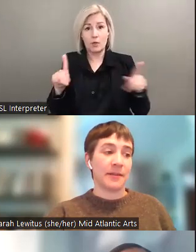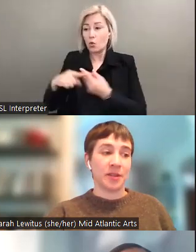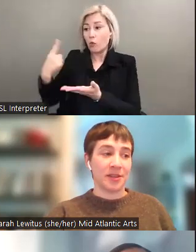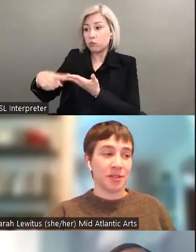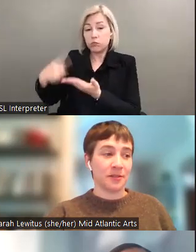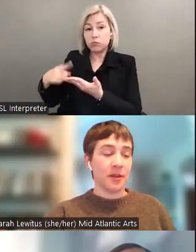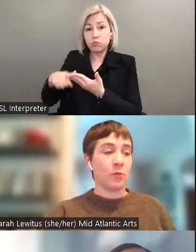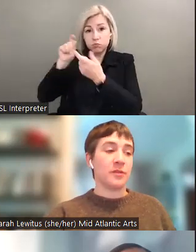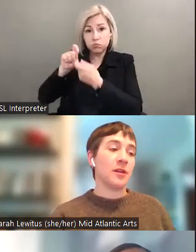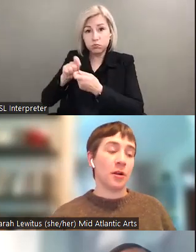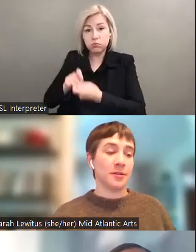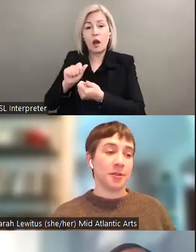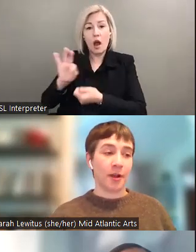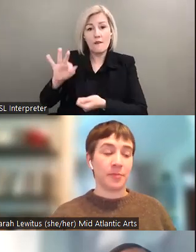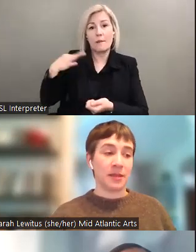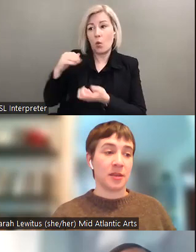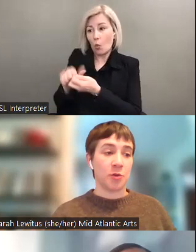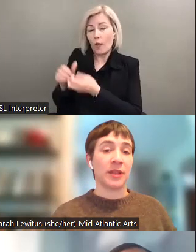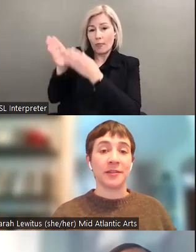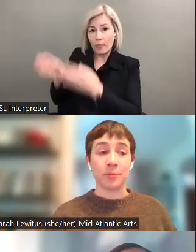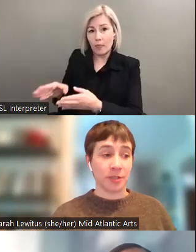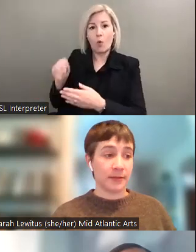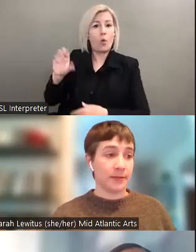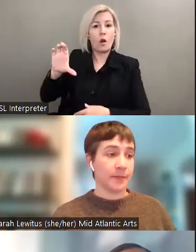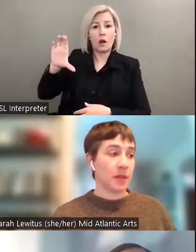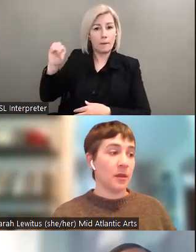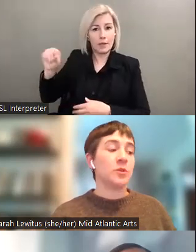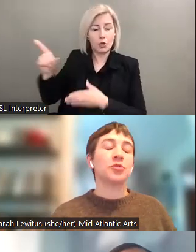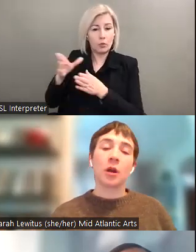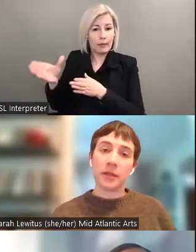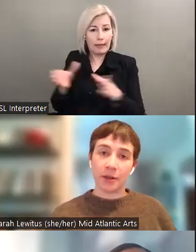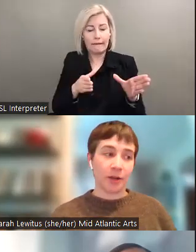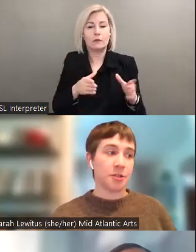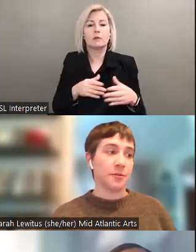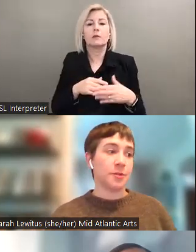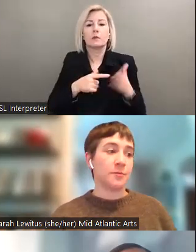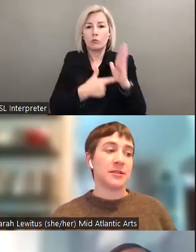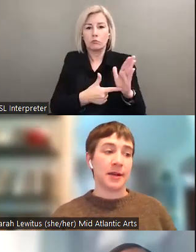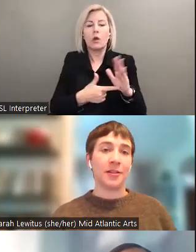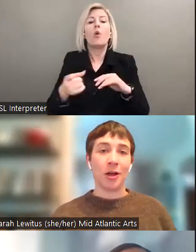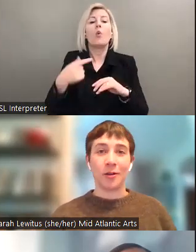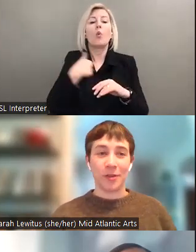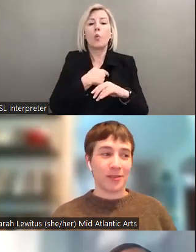of this application with the artist or company that you plan to present. We strongly encourage